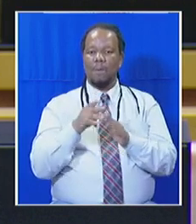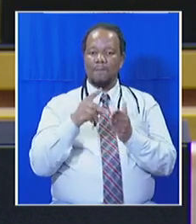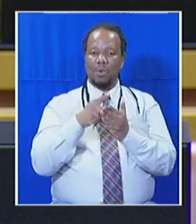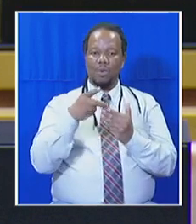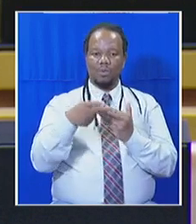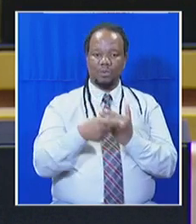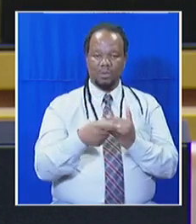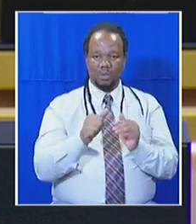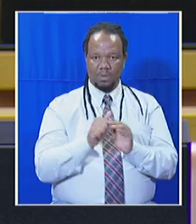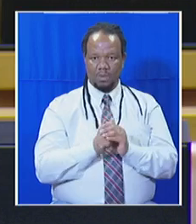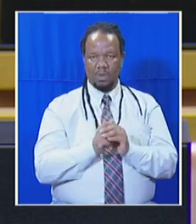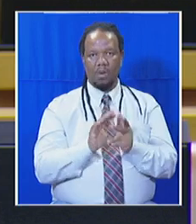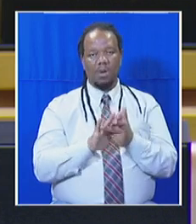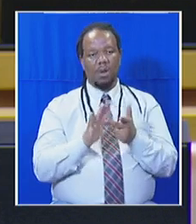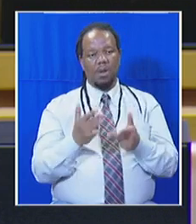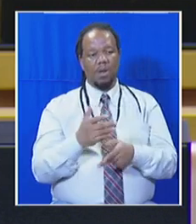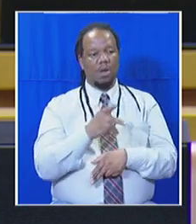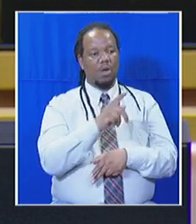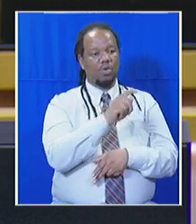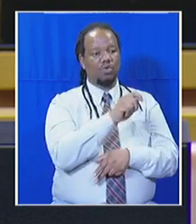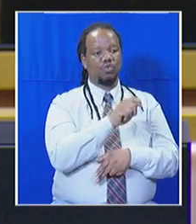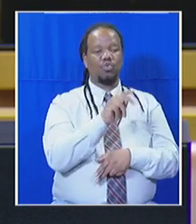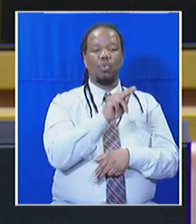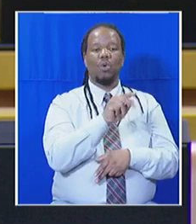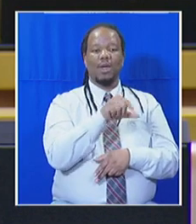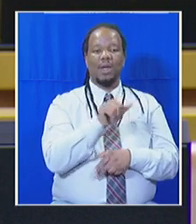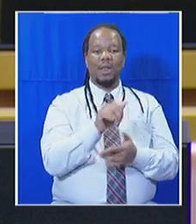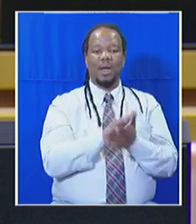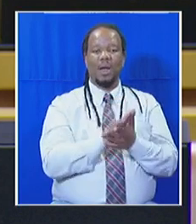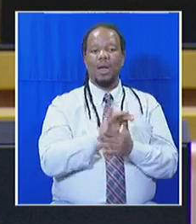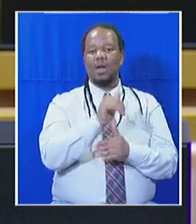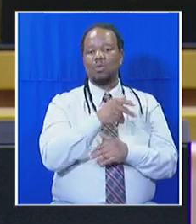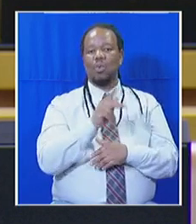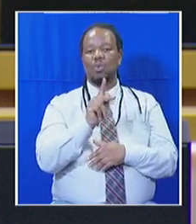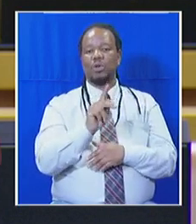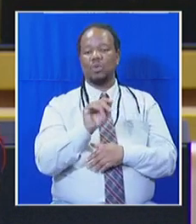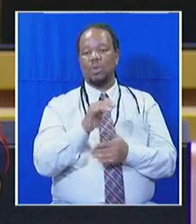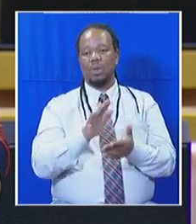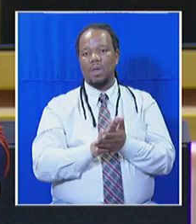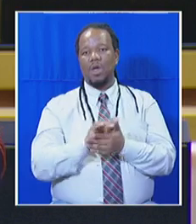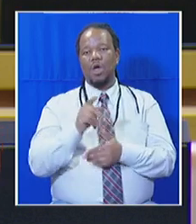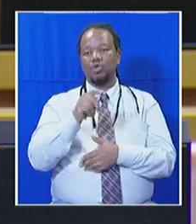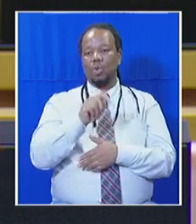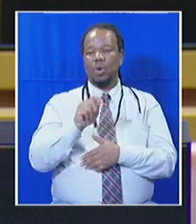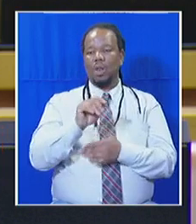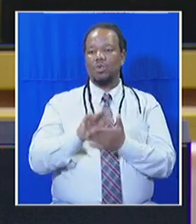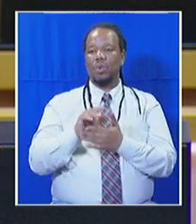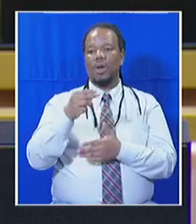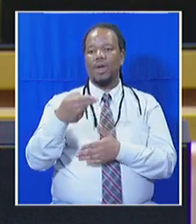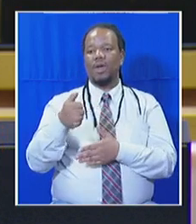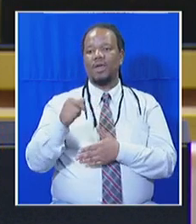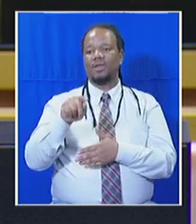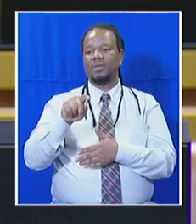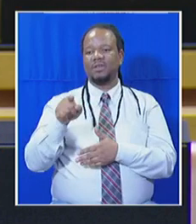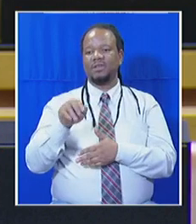of from Tugela to Khudetro, Otongati River transfer to Hazelmere that has run dry. And